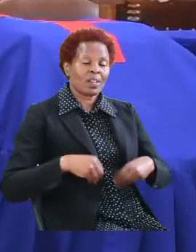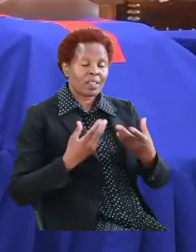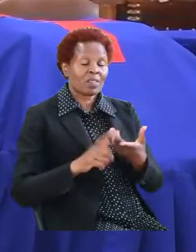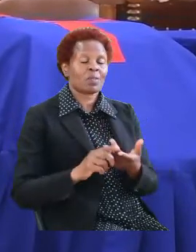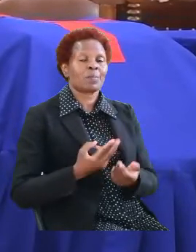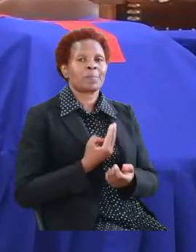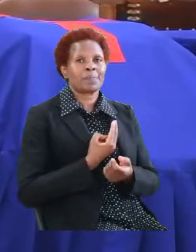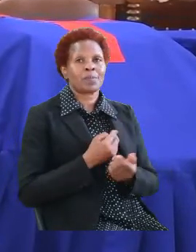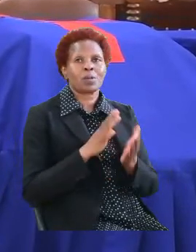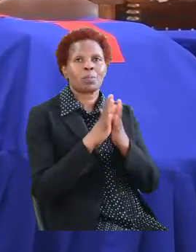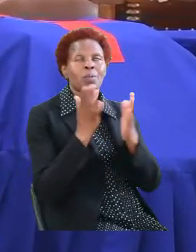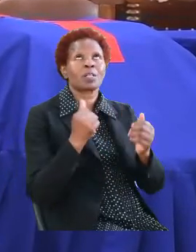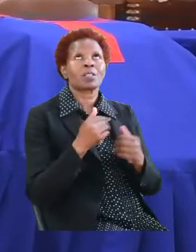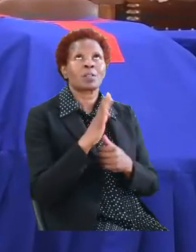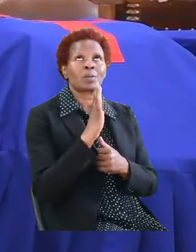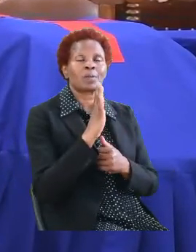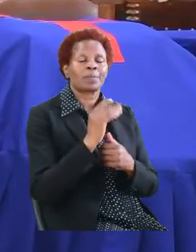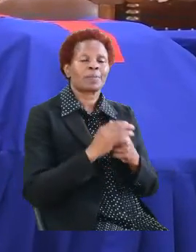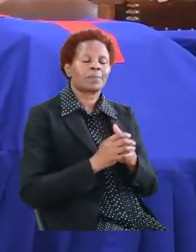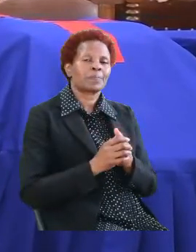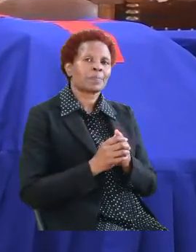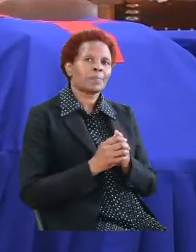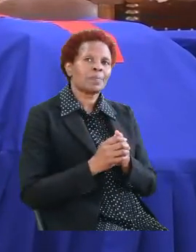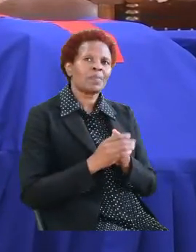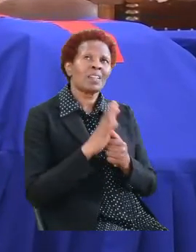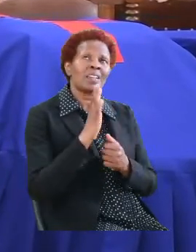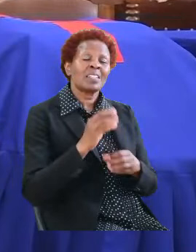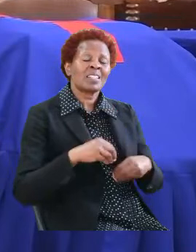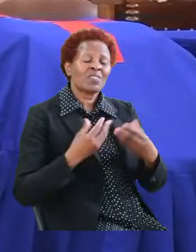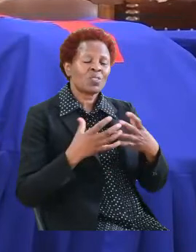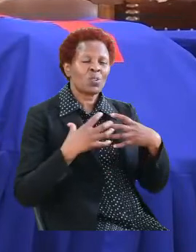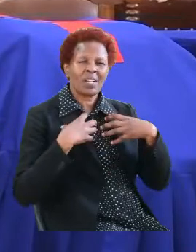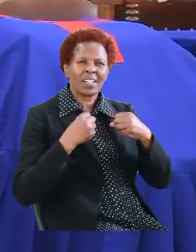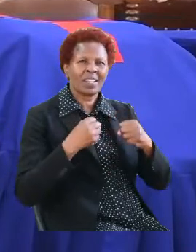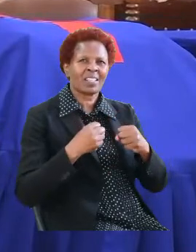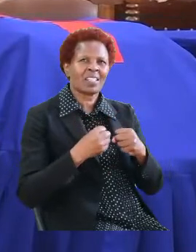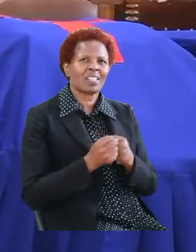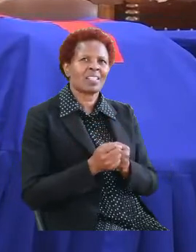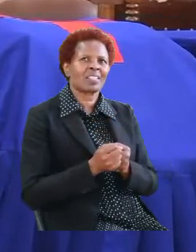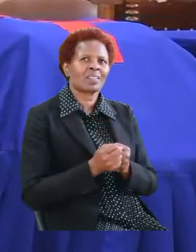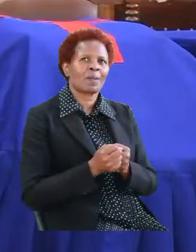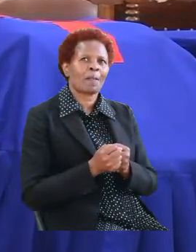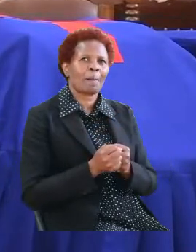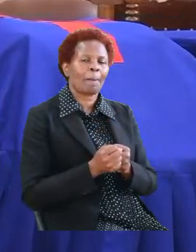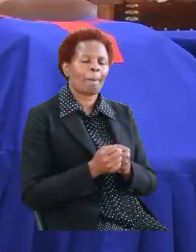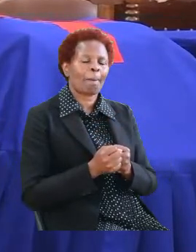unto us. Praise the name of the Lord. The Lord shall give you healing. The Lord shall give you